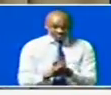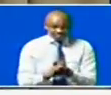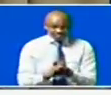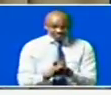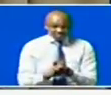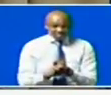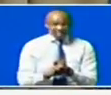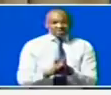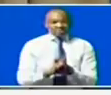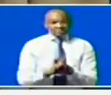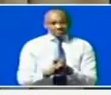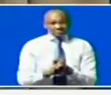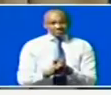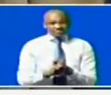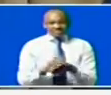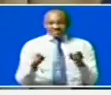than it ever has been.